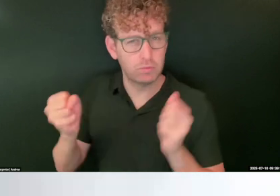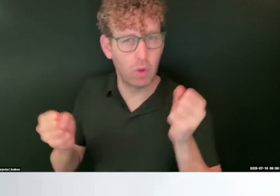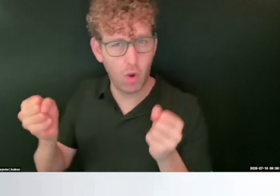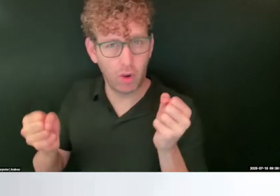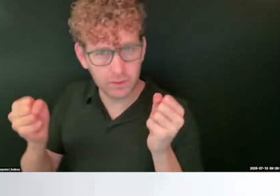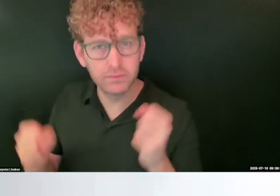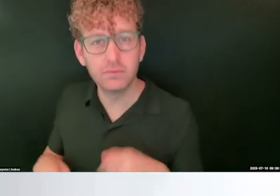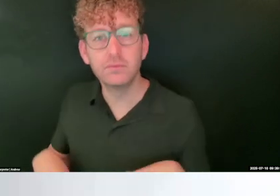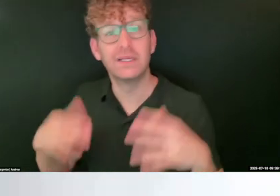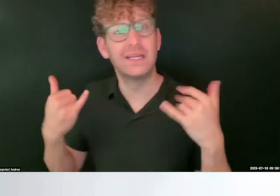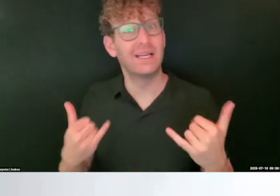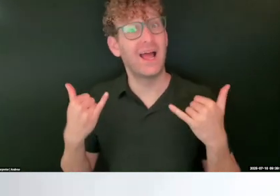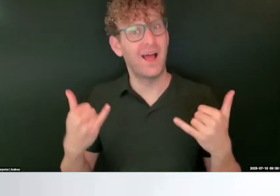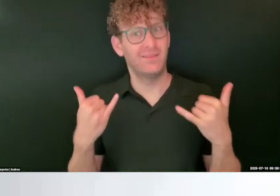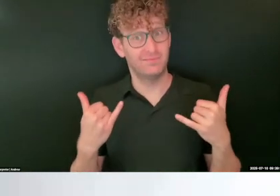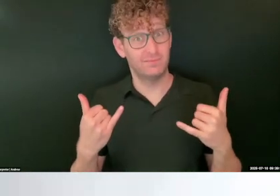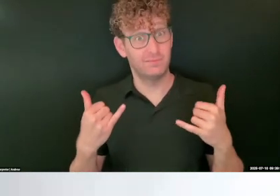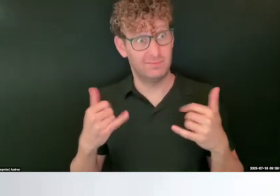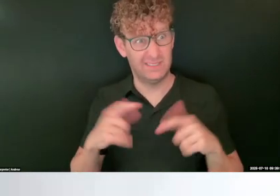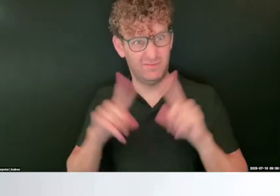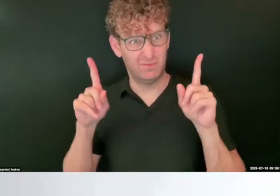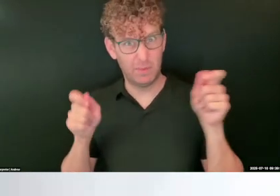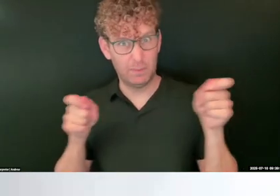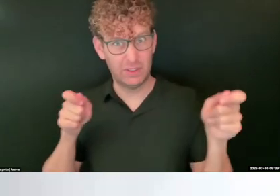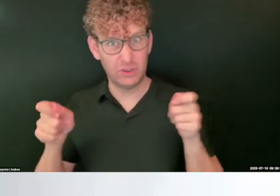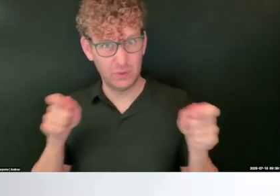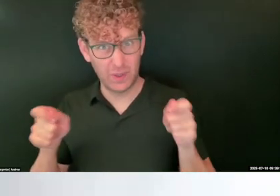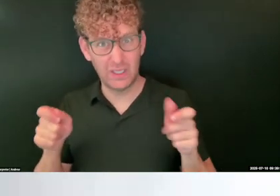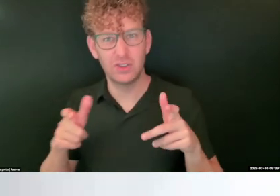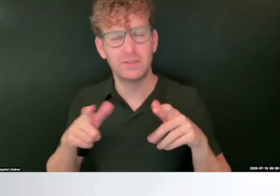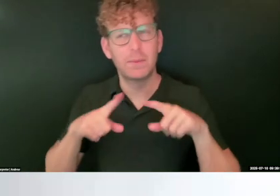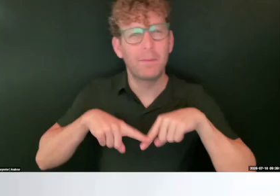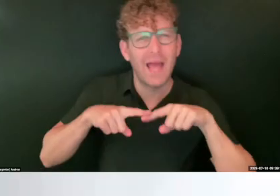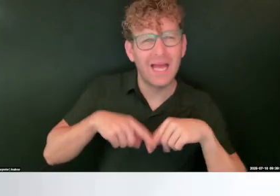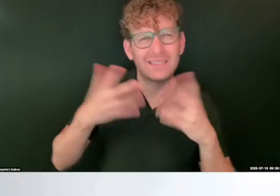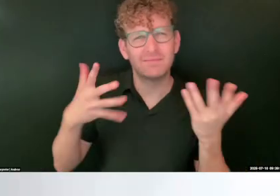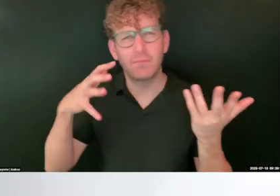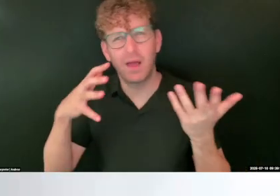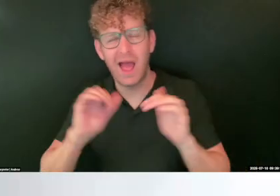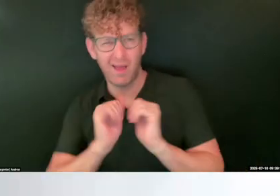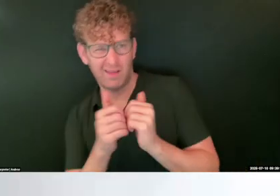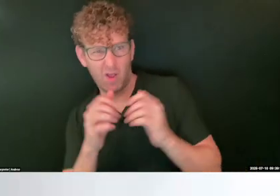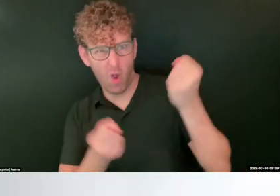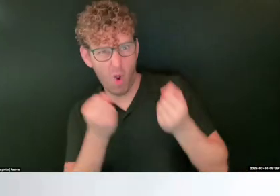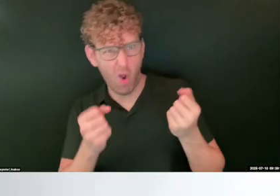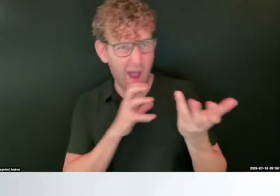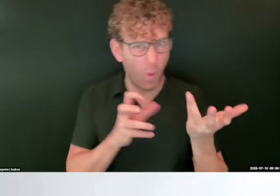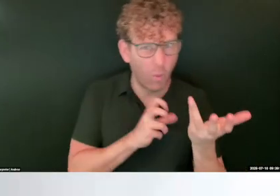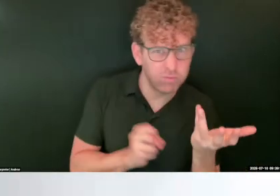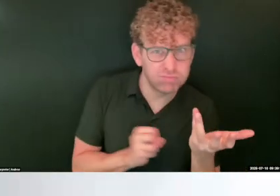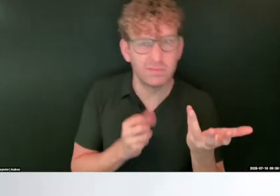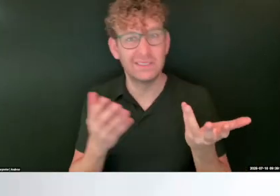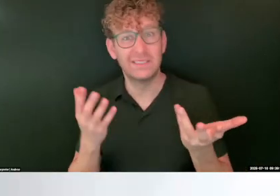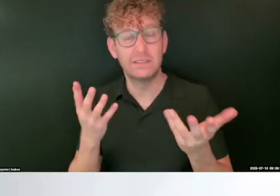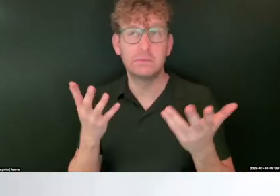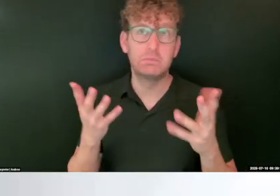the vehicle must be, ranging from 2006 or older to 2010 or older. In